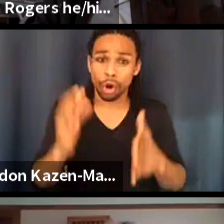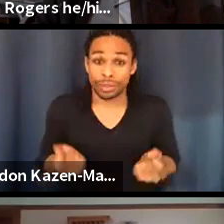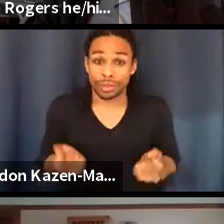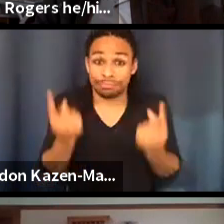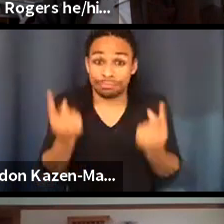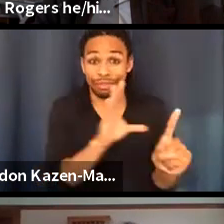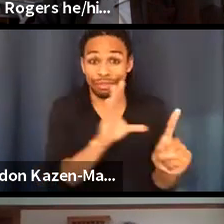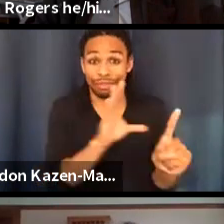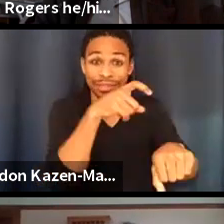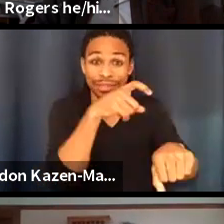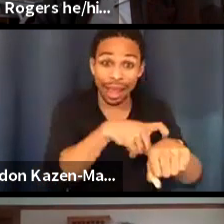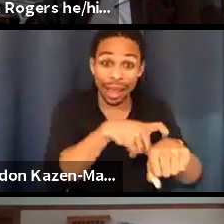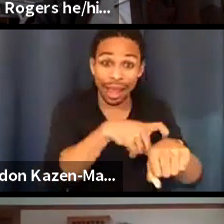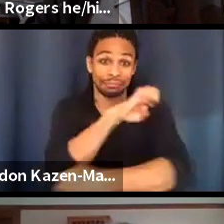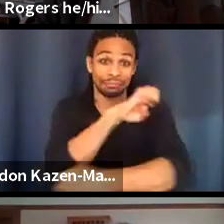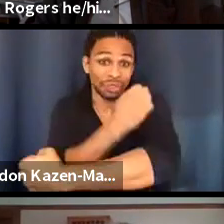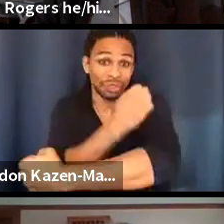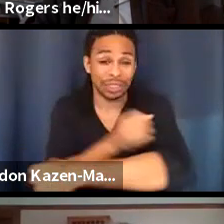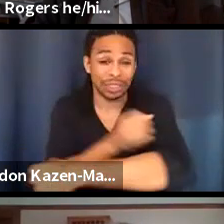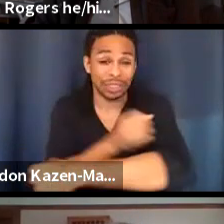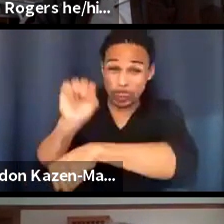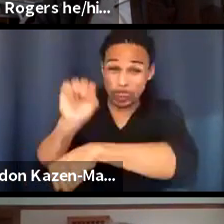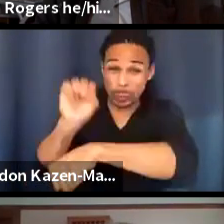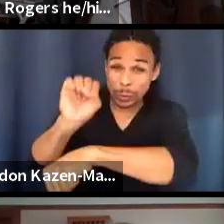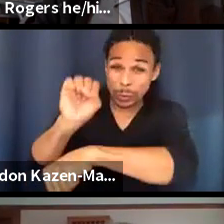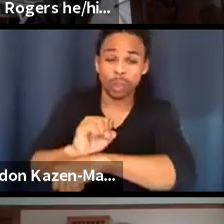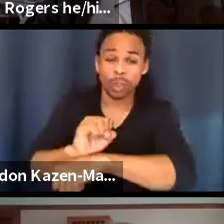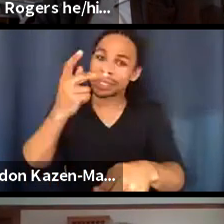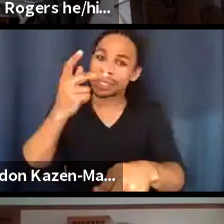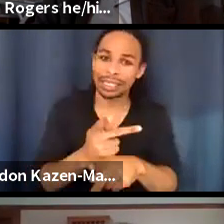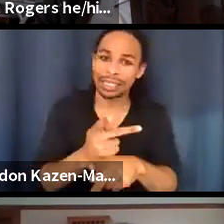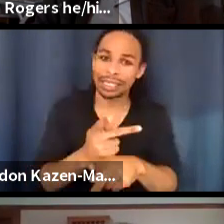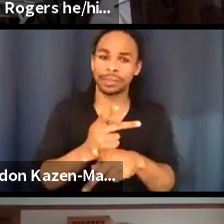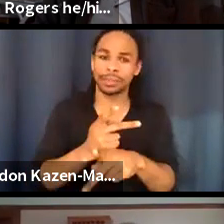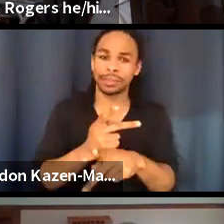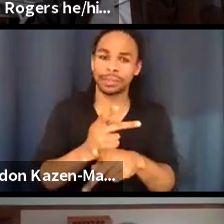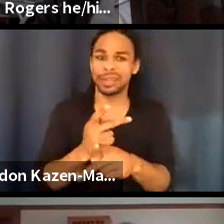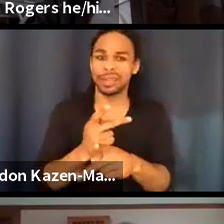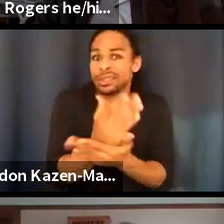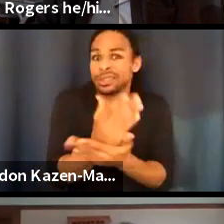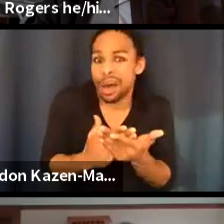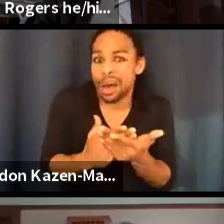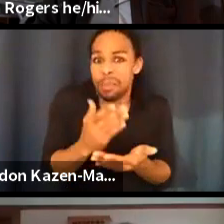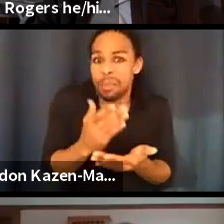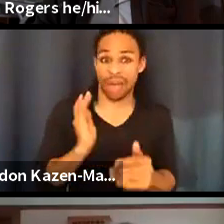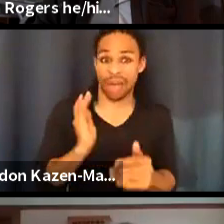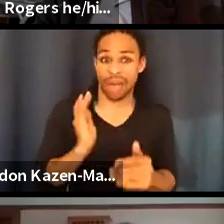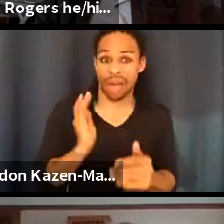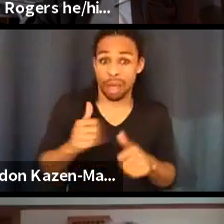semblance of the lives that we knew before the pandemic. And also they're working